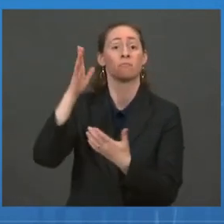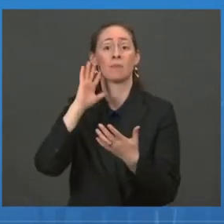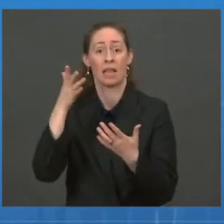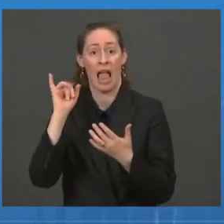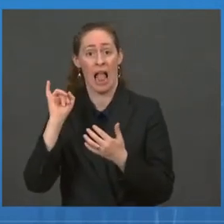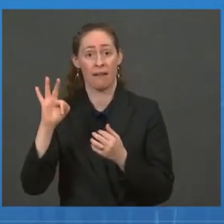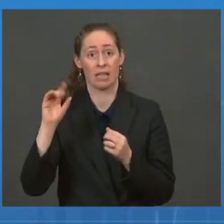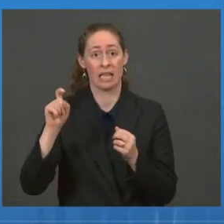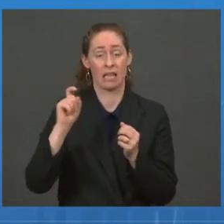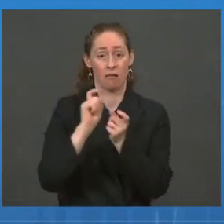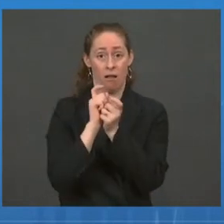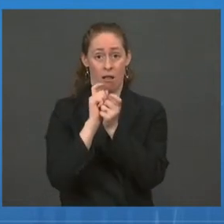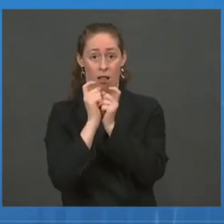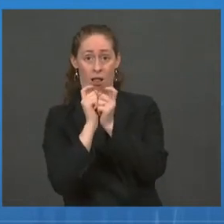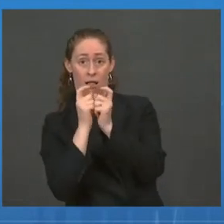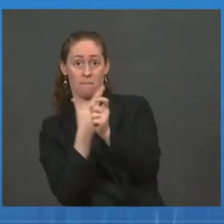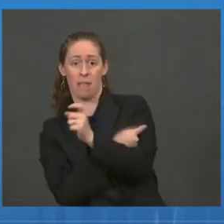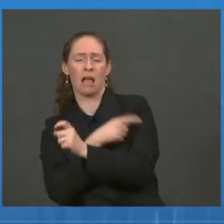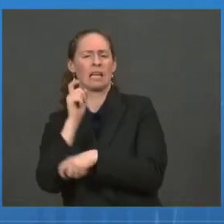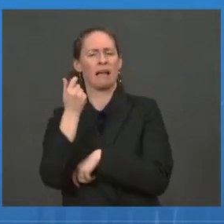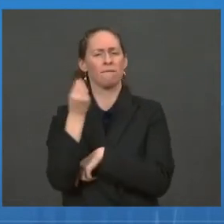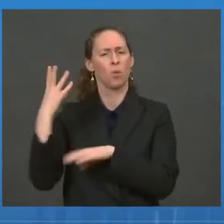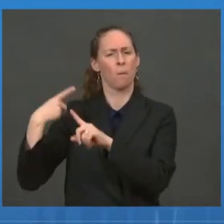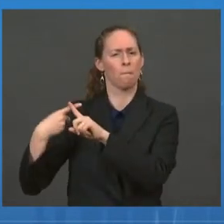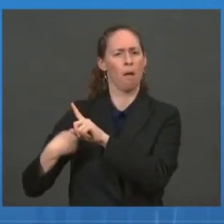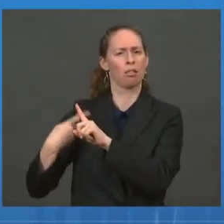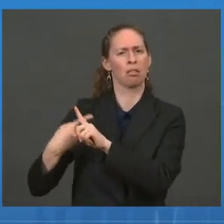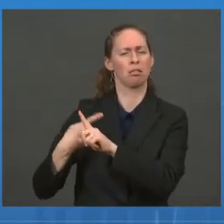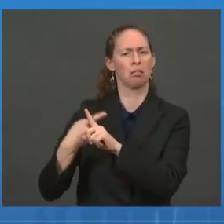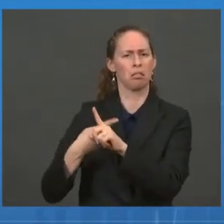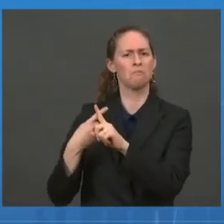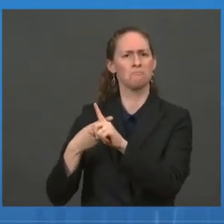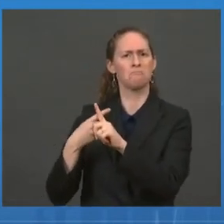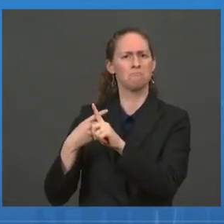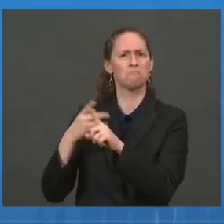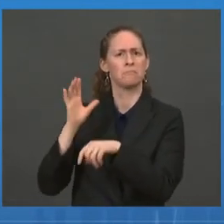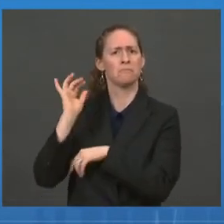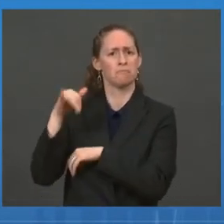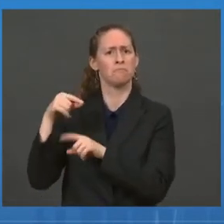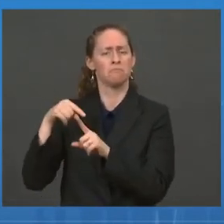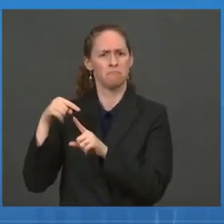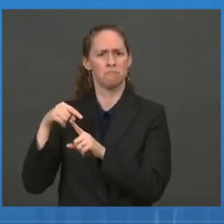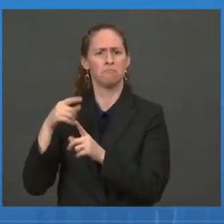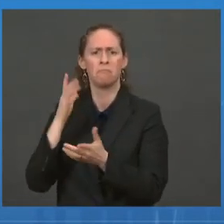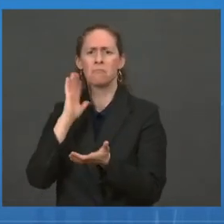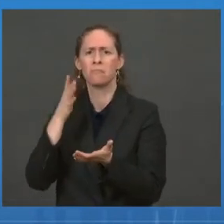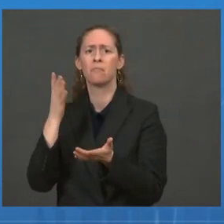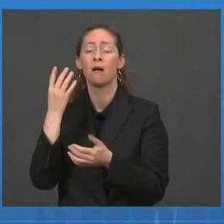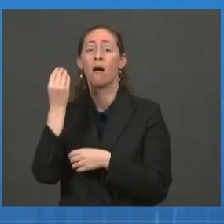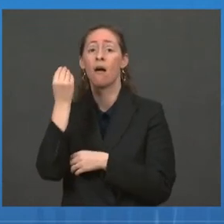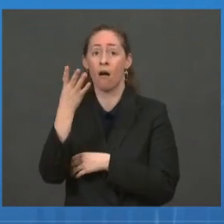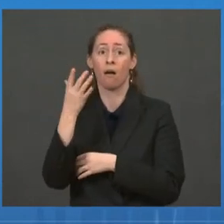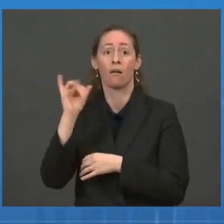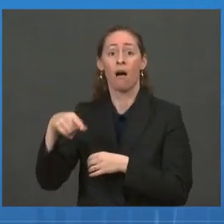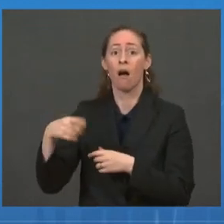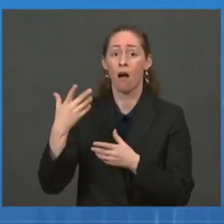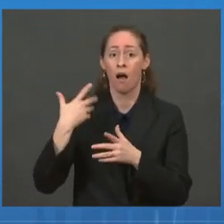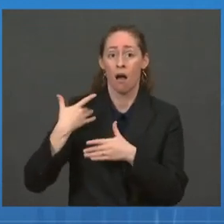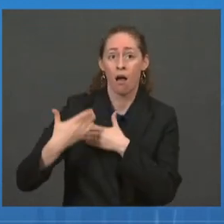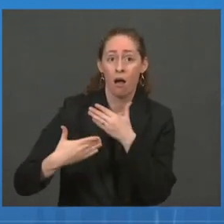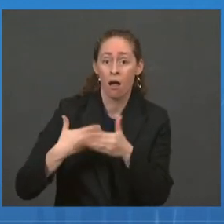question the time for fda and cdc to do their evaluation so the estimate of a few months is